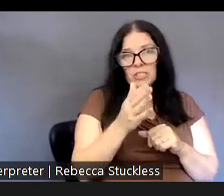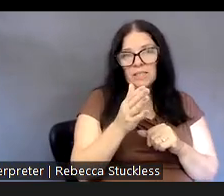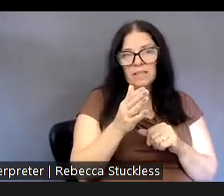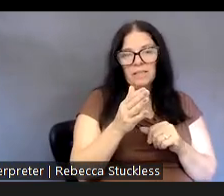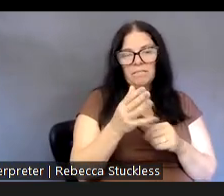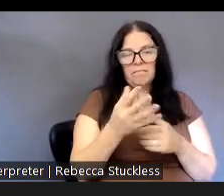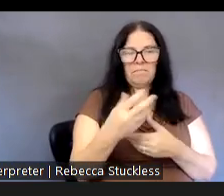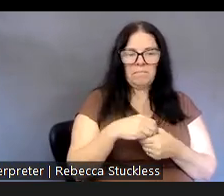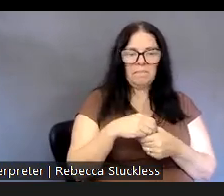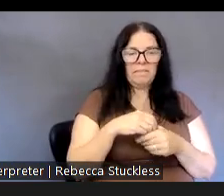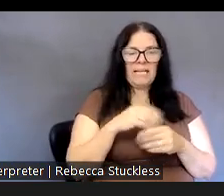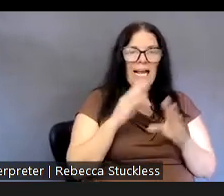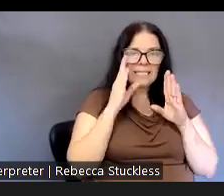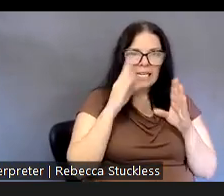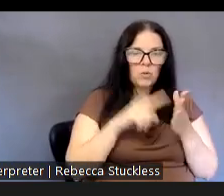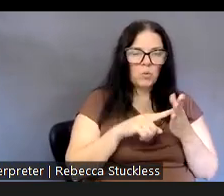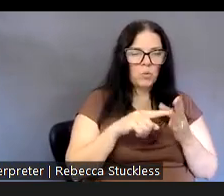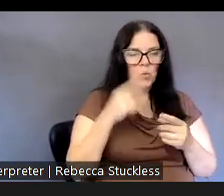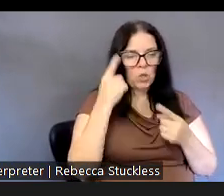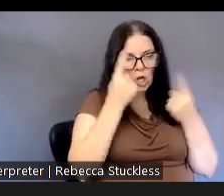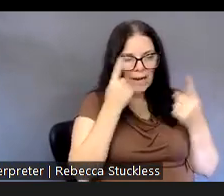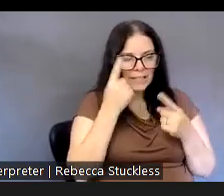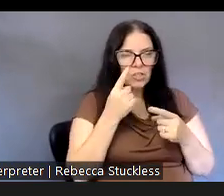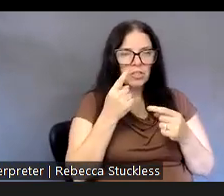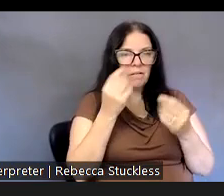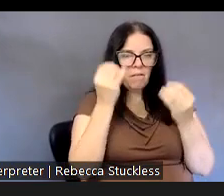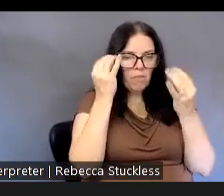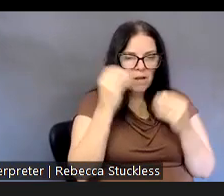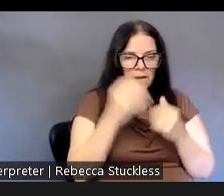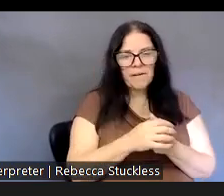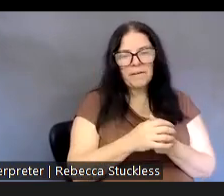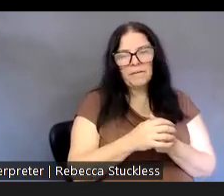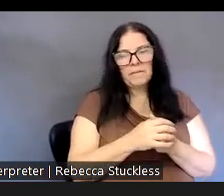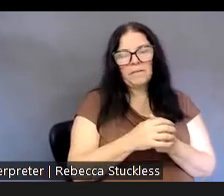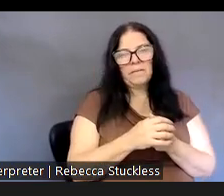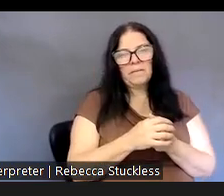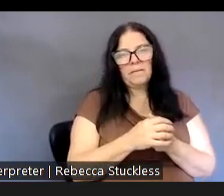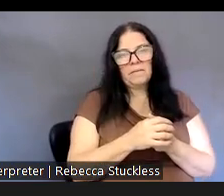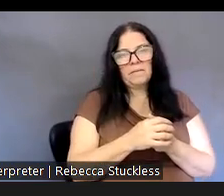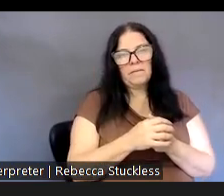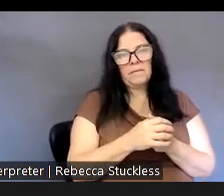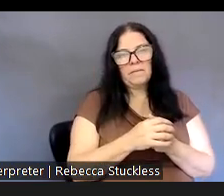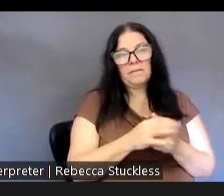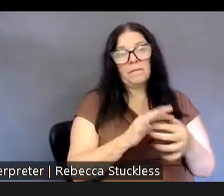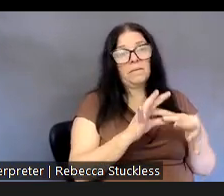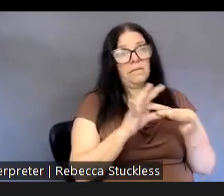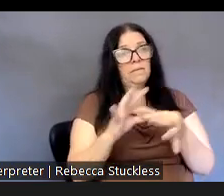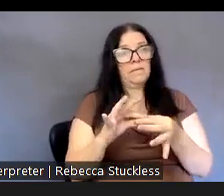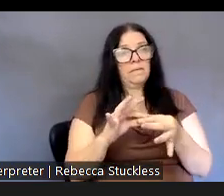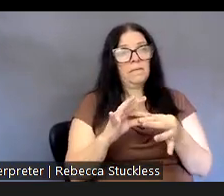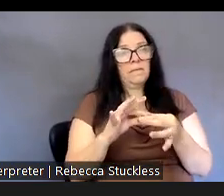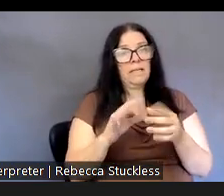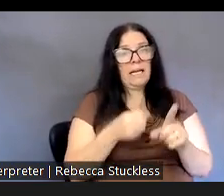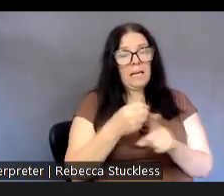attention to cognition, to thoughts, and to the impact of thought and thinking